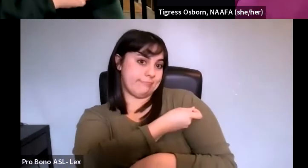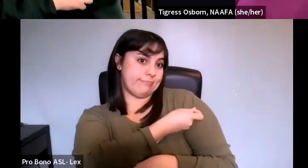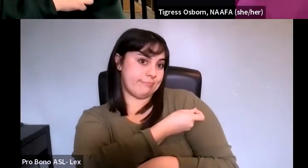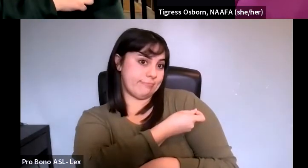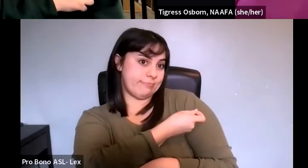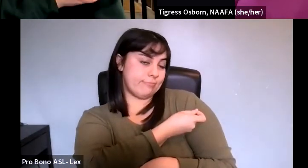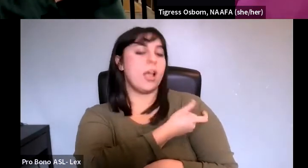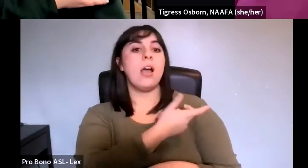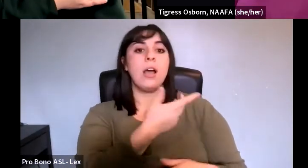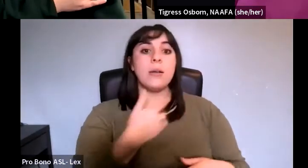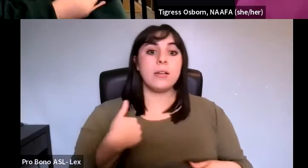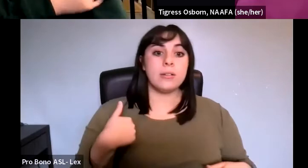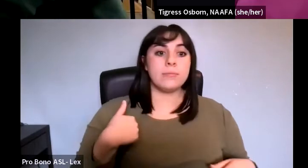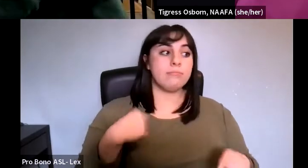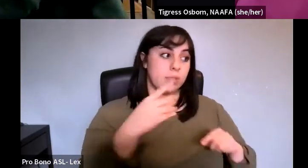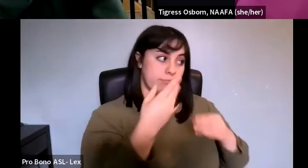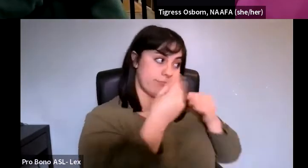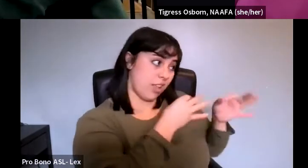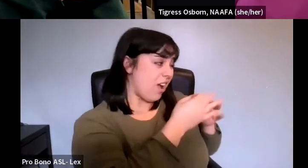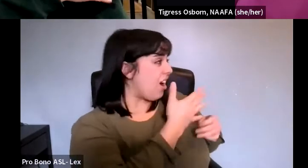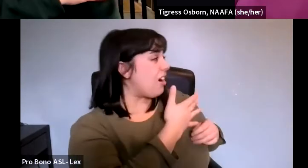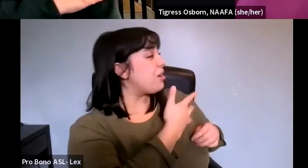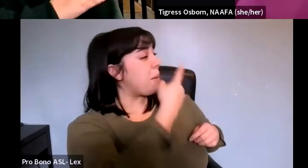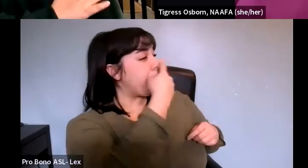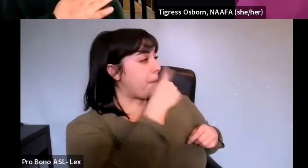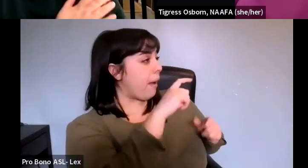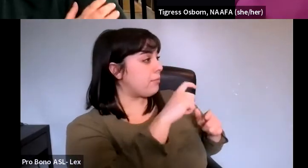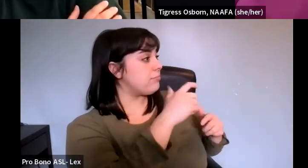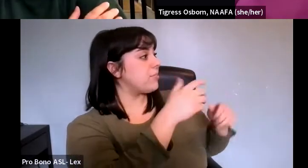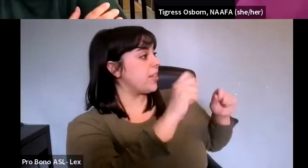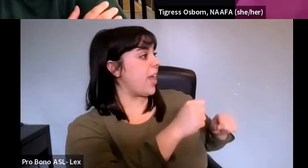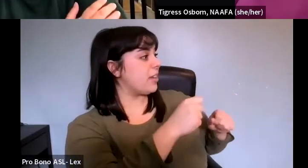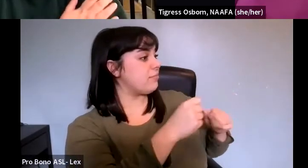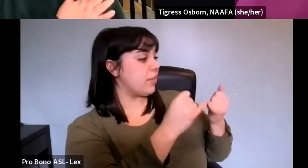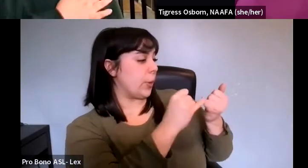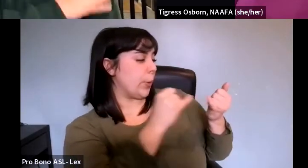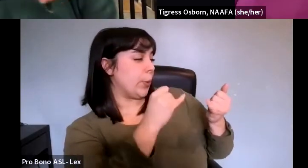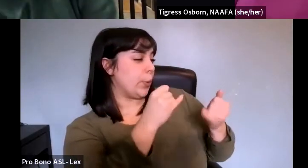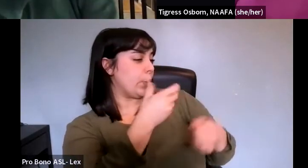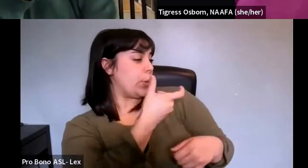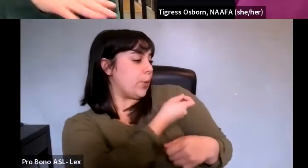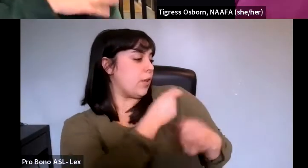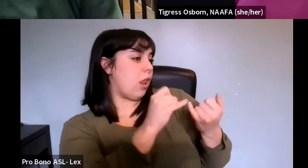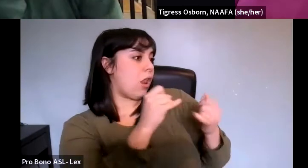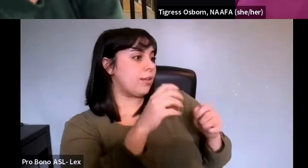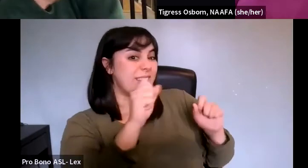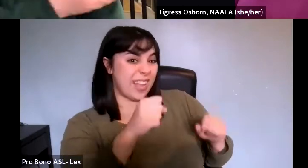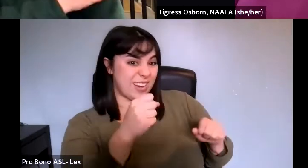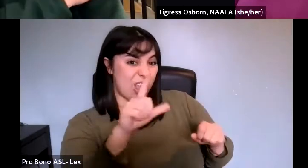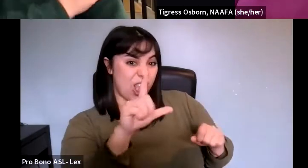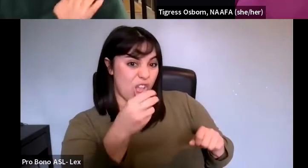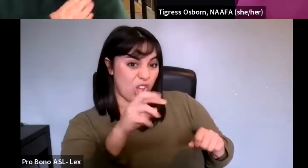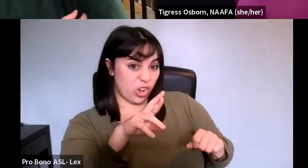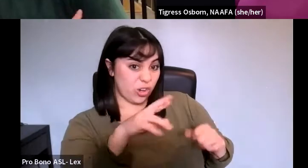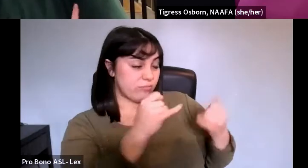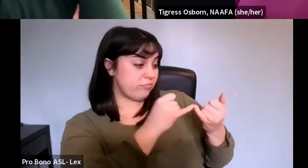oh, maybe I need a longer needle. And he checked, apparently my muscle is close to the surface, not to brag.